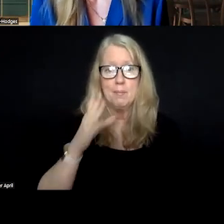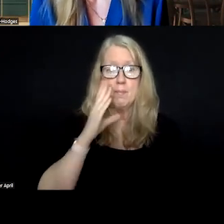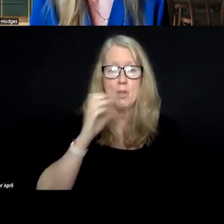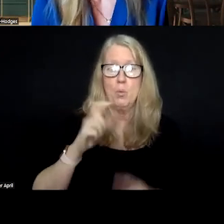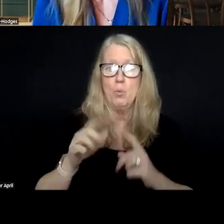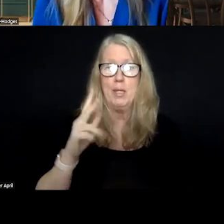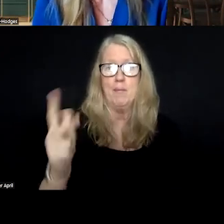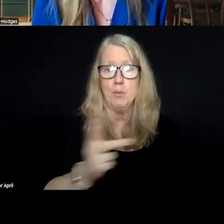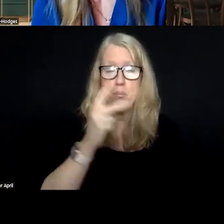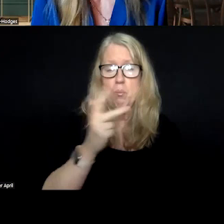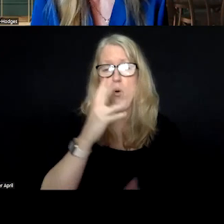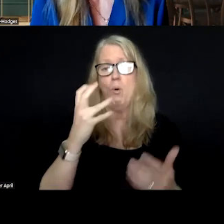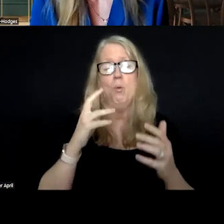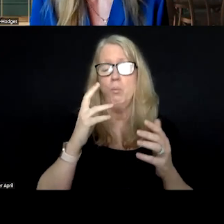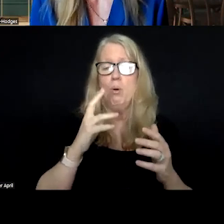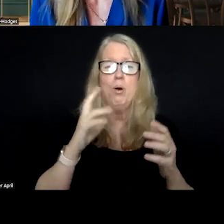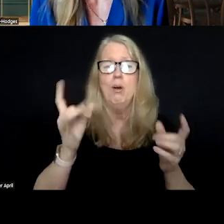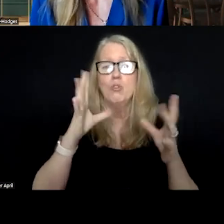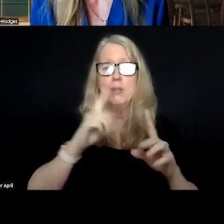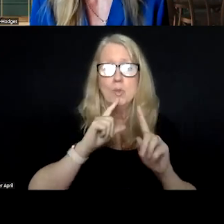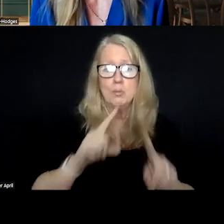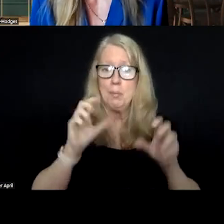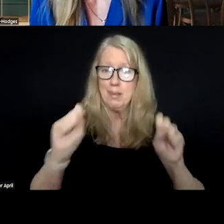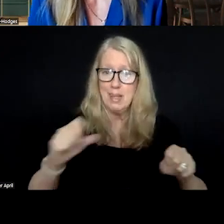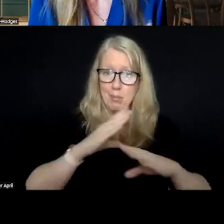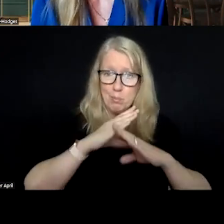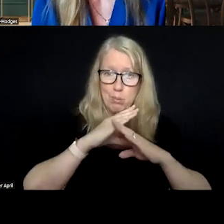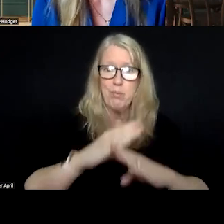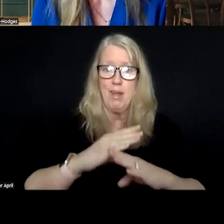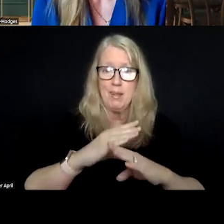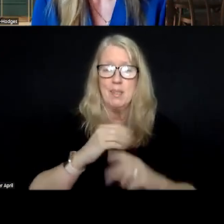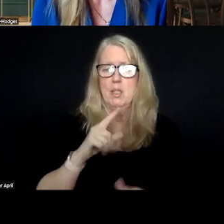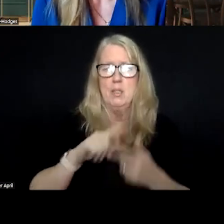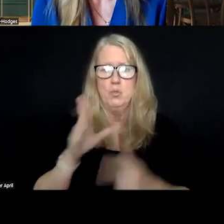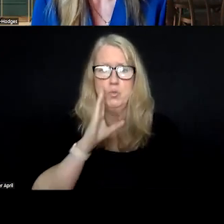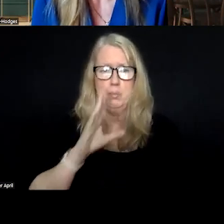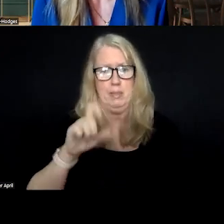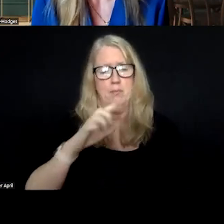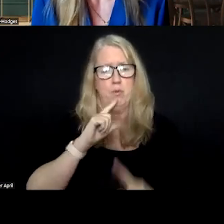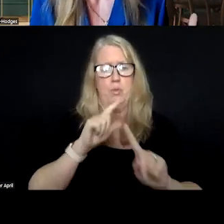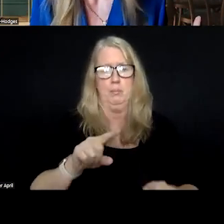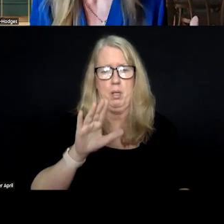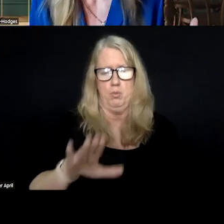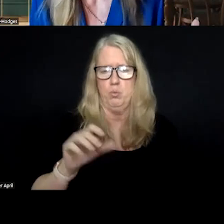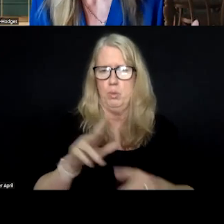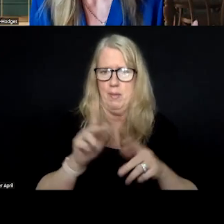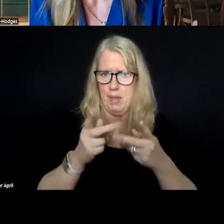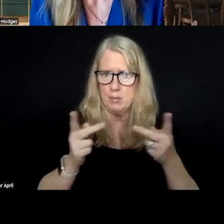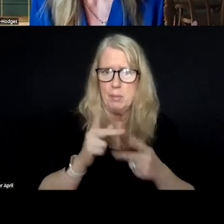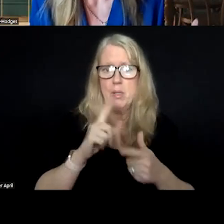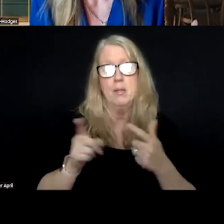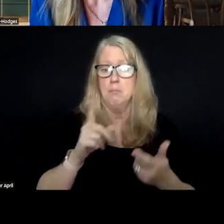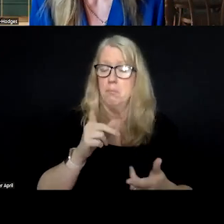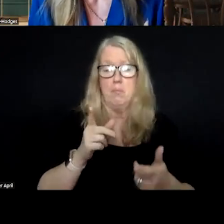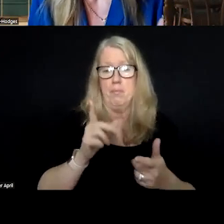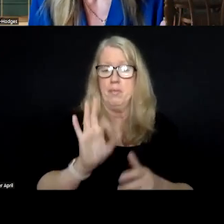crisis response in a timely manner that can prevent law enforcement from needing to respond to the scene, then that is